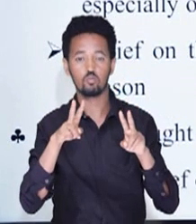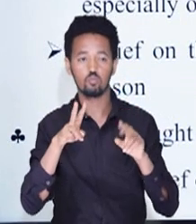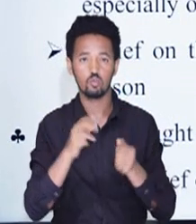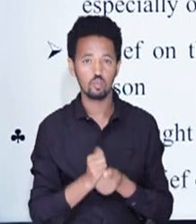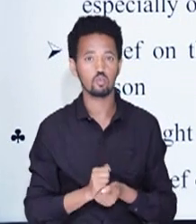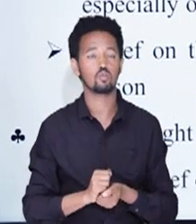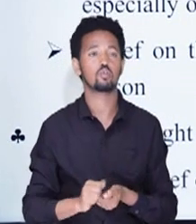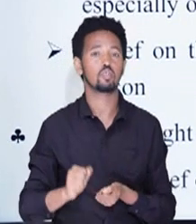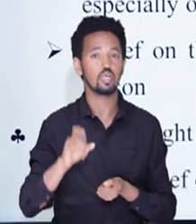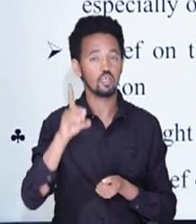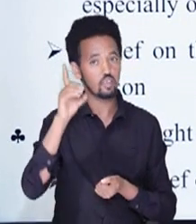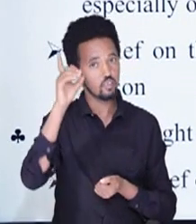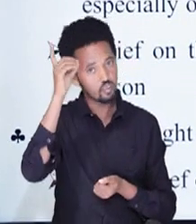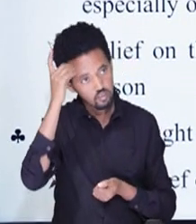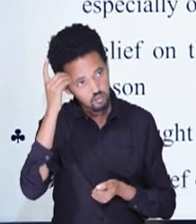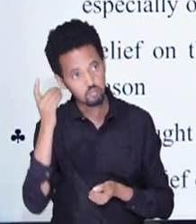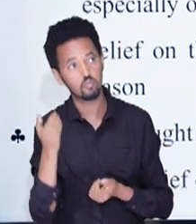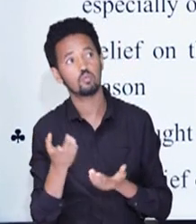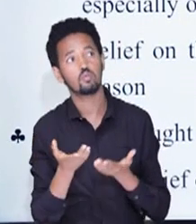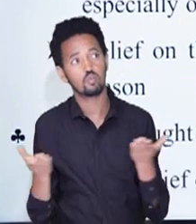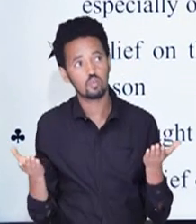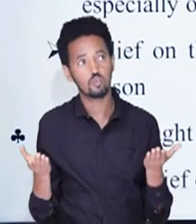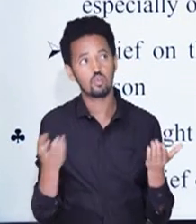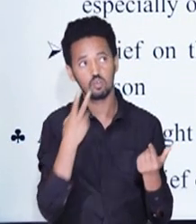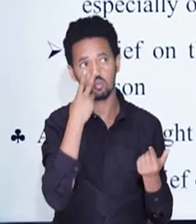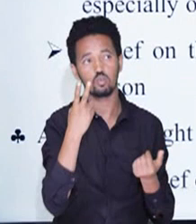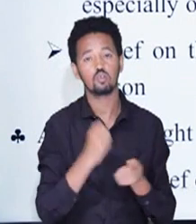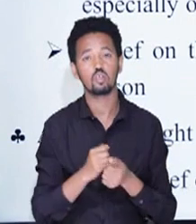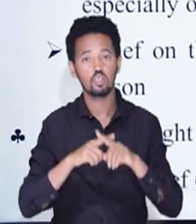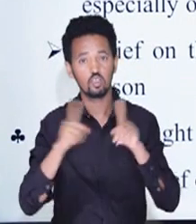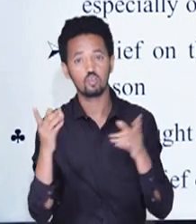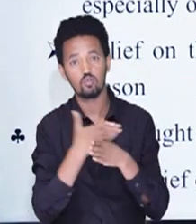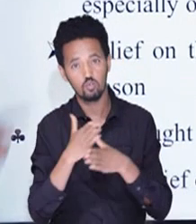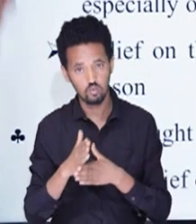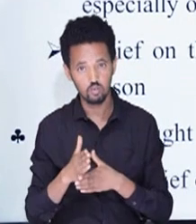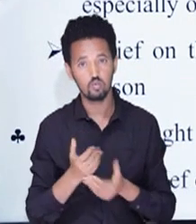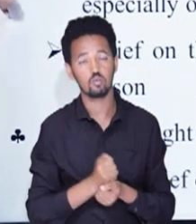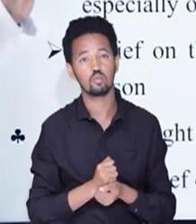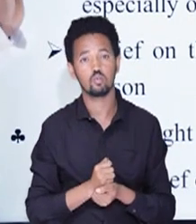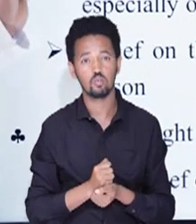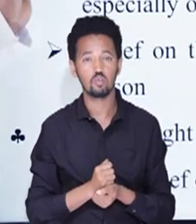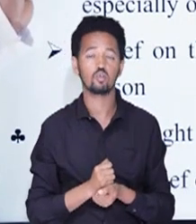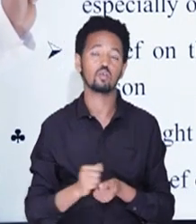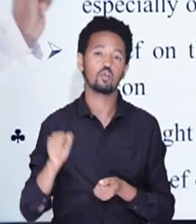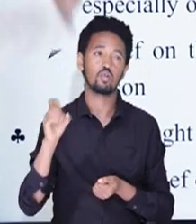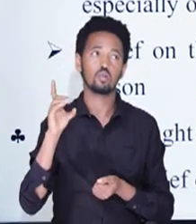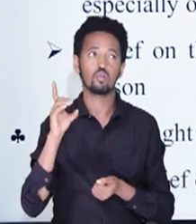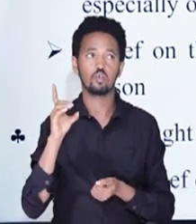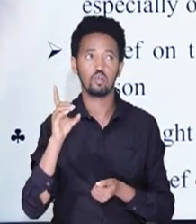a deism and atheist. Let us see the difference between deism and atheist. Deism